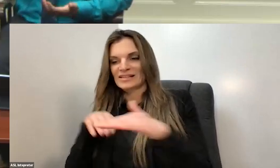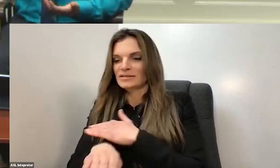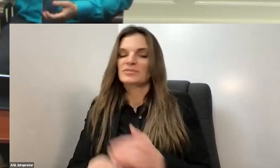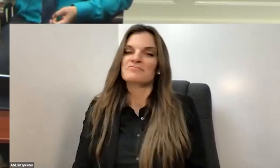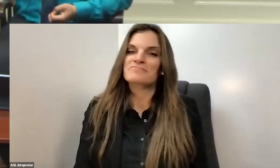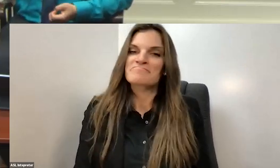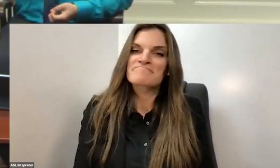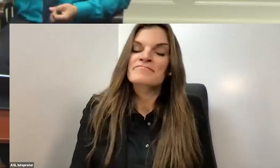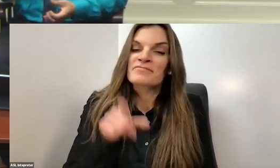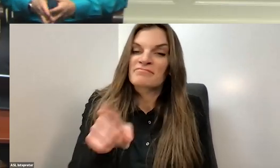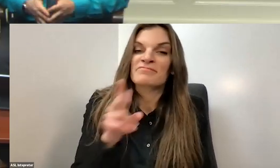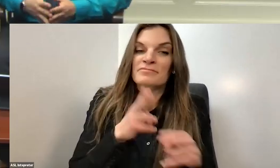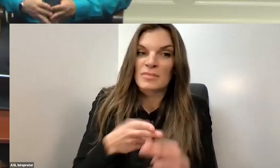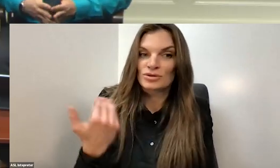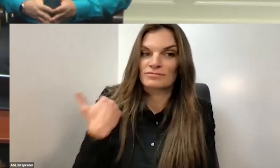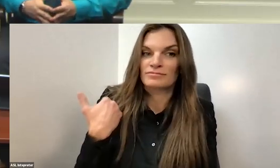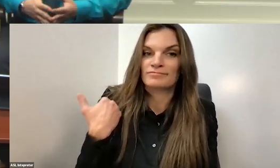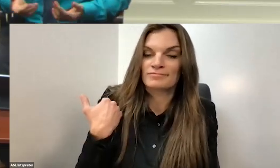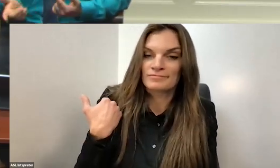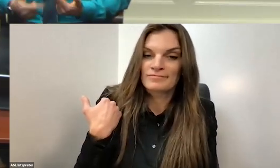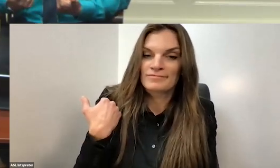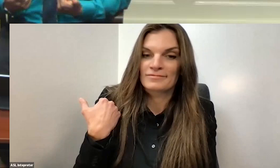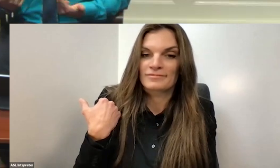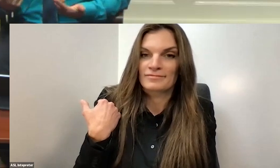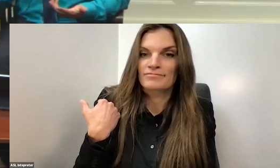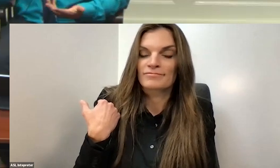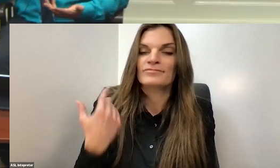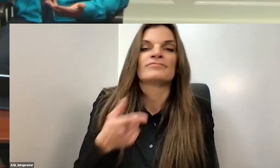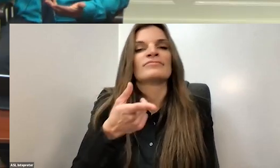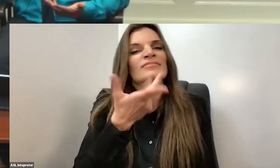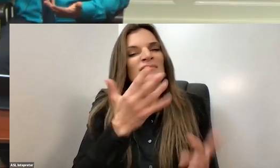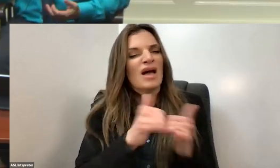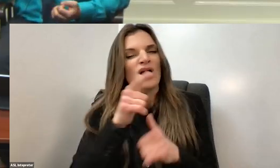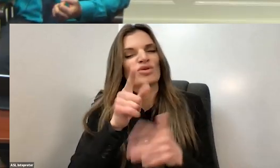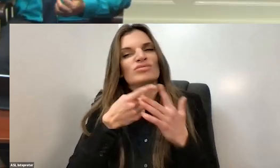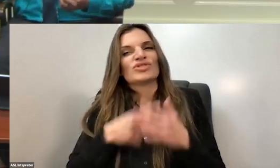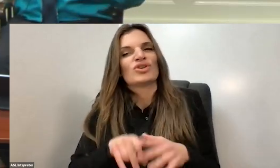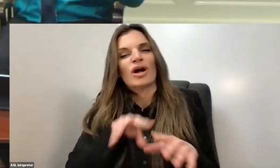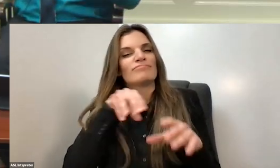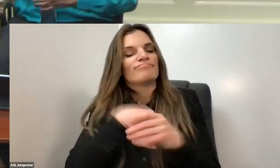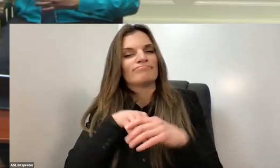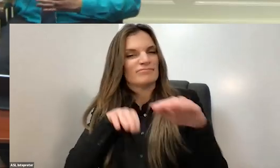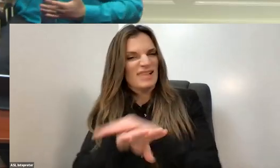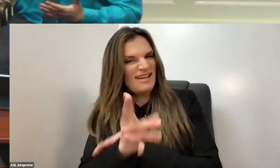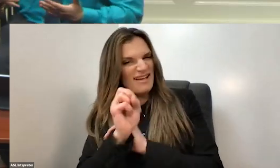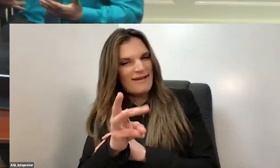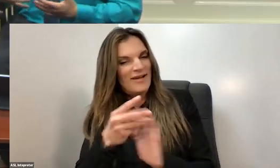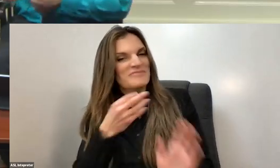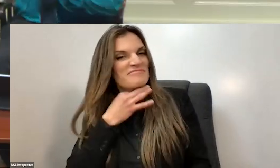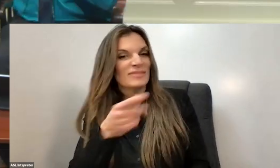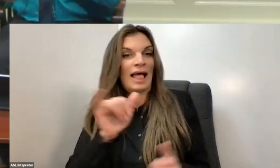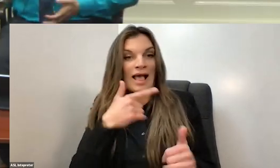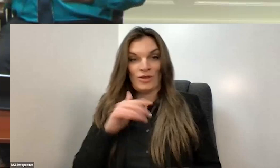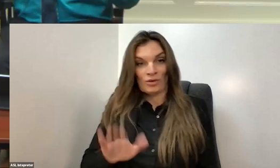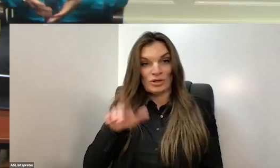You mentioned a little bit, and Michael did in your intro, but how did you get started in doing accessibility? Was this what you wanted to do from the time you were